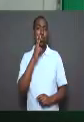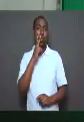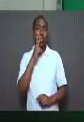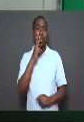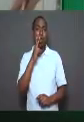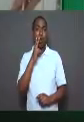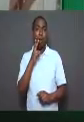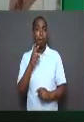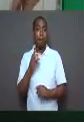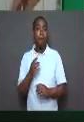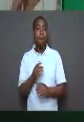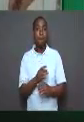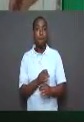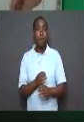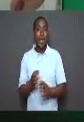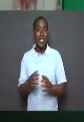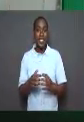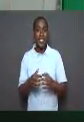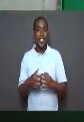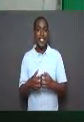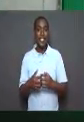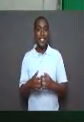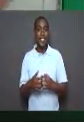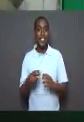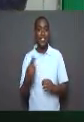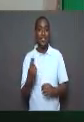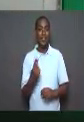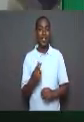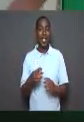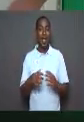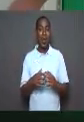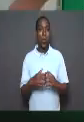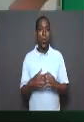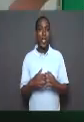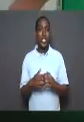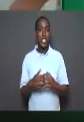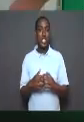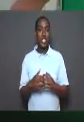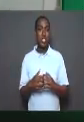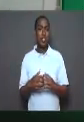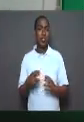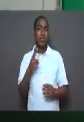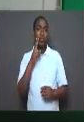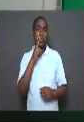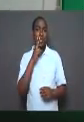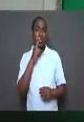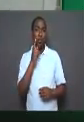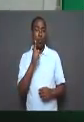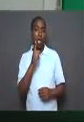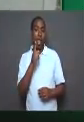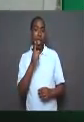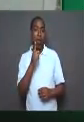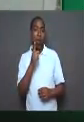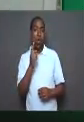used. The machine works by lighting the cigarette on one end, while